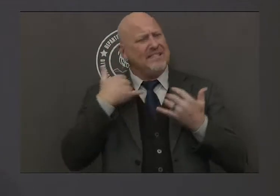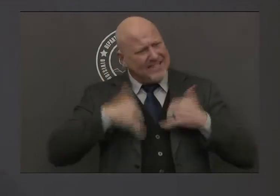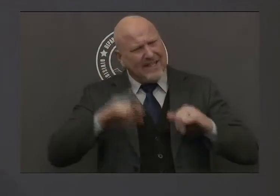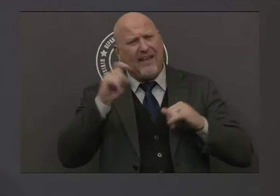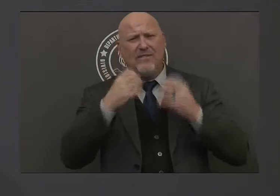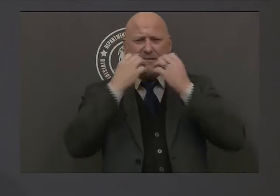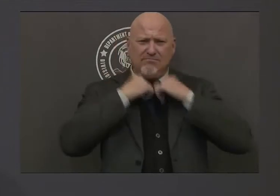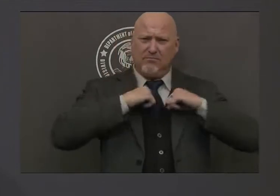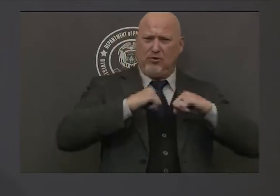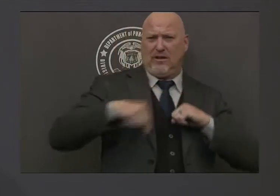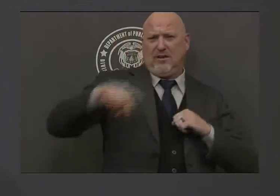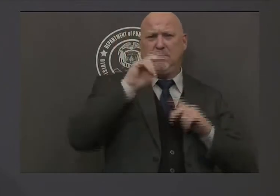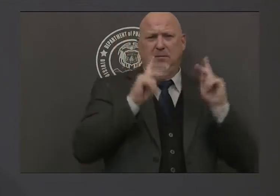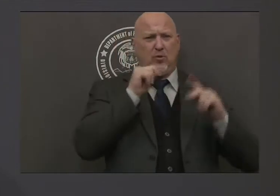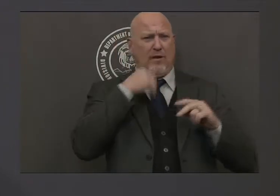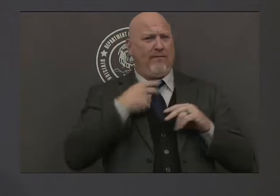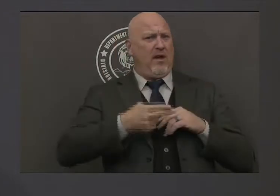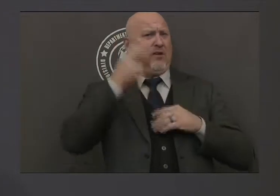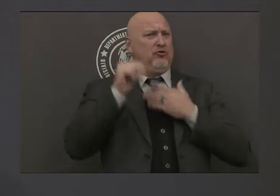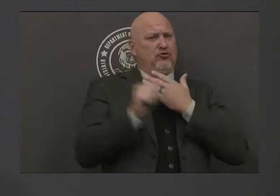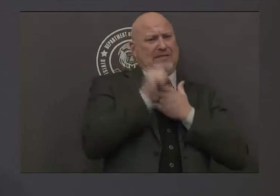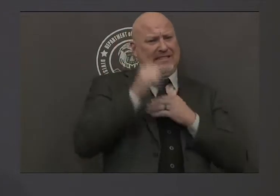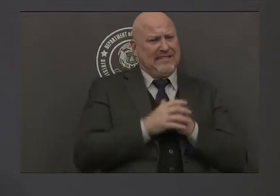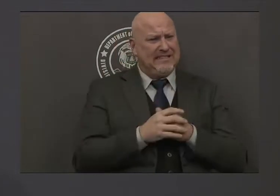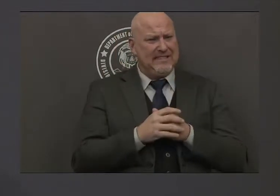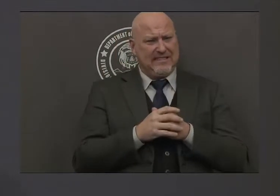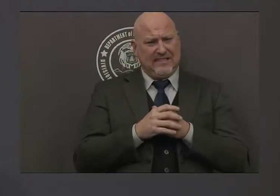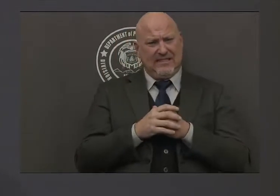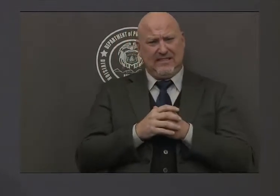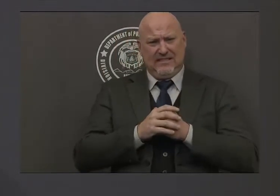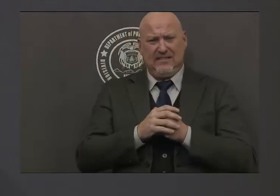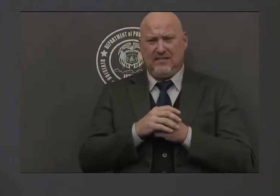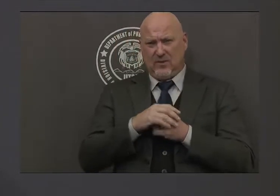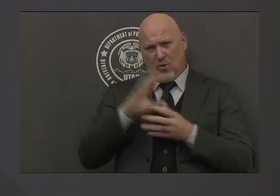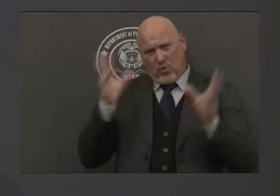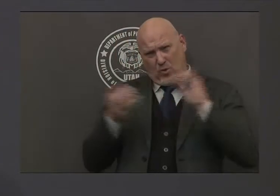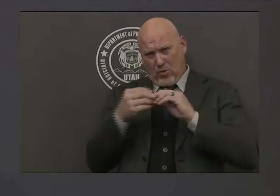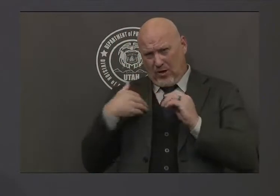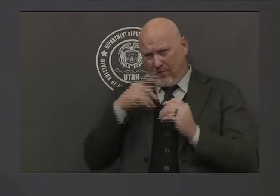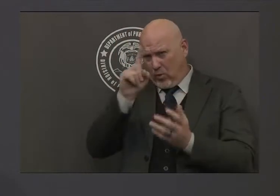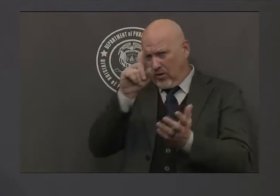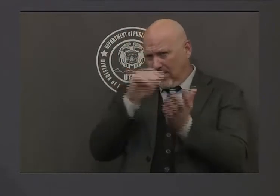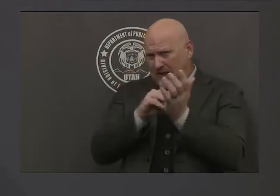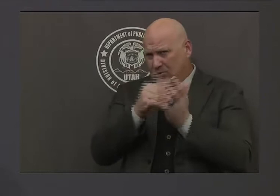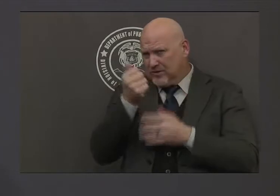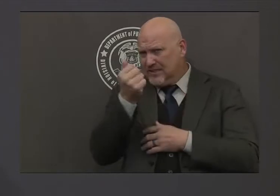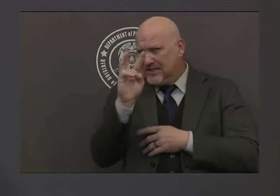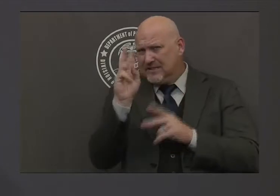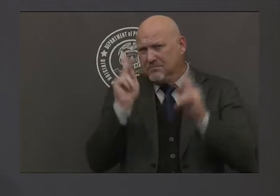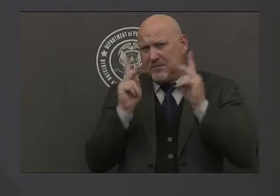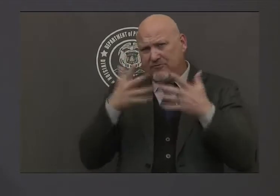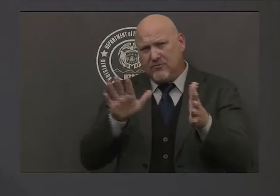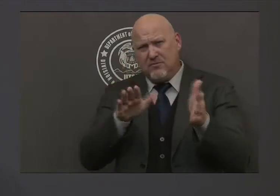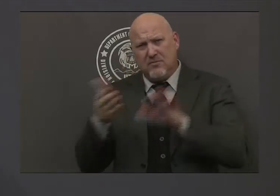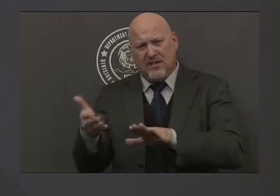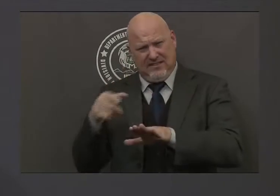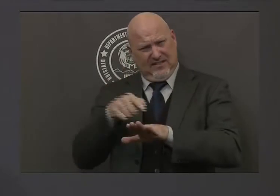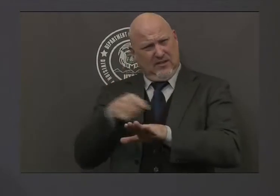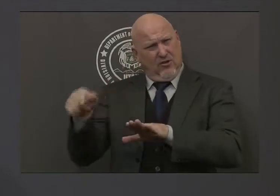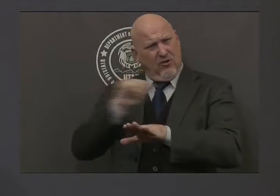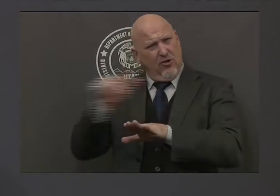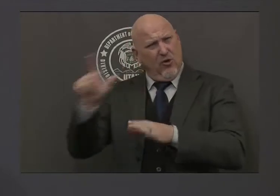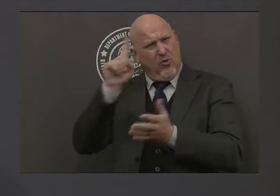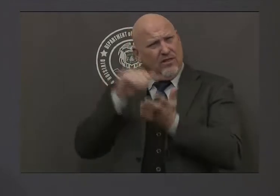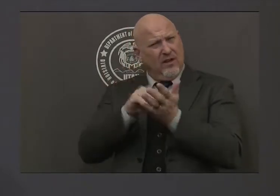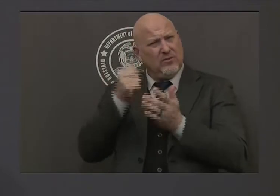due to COVID in Utah is tragic. And we can prevent additional deaths in Utah by continuing to wear our masks,